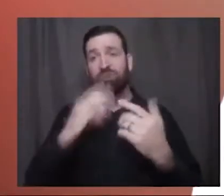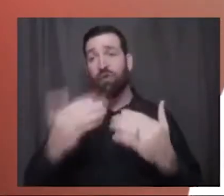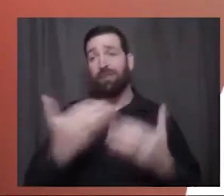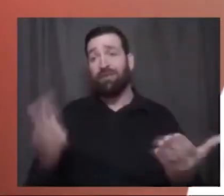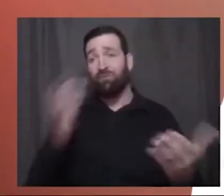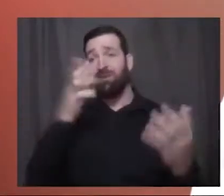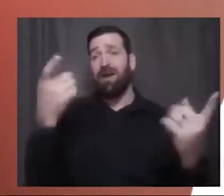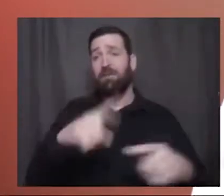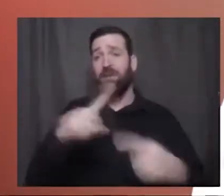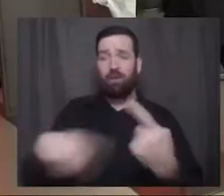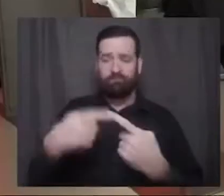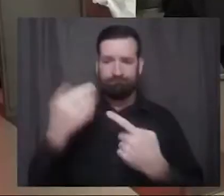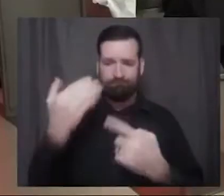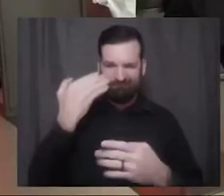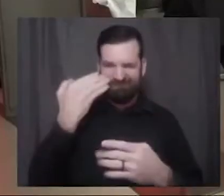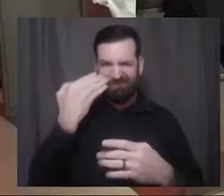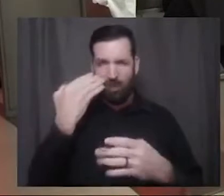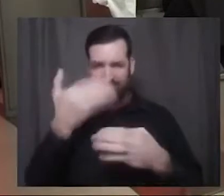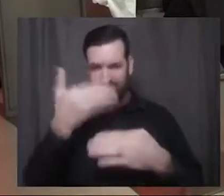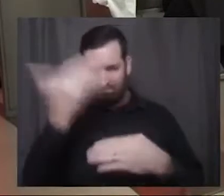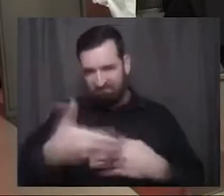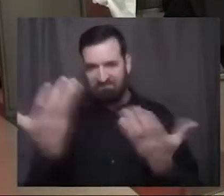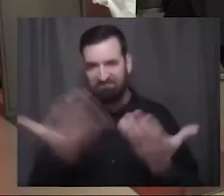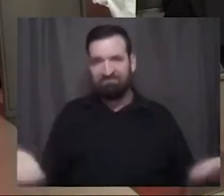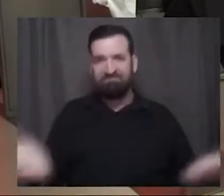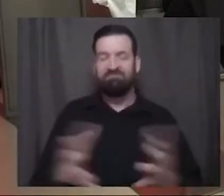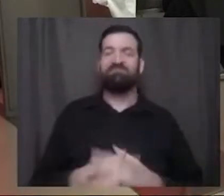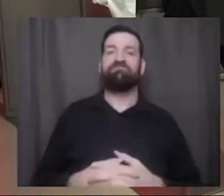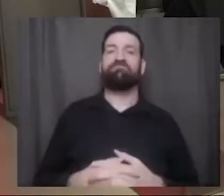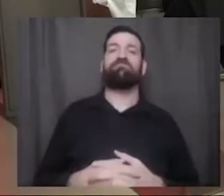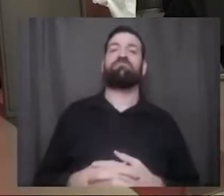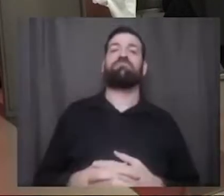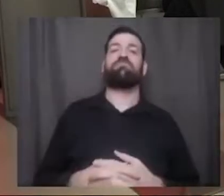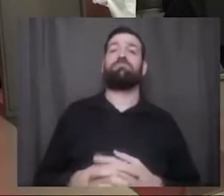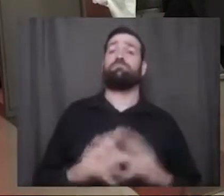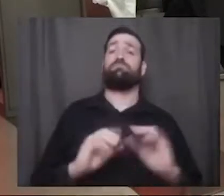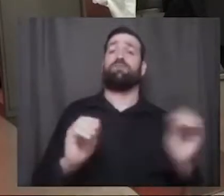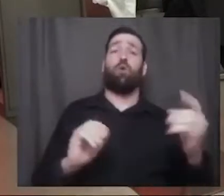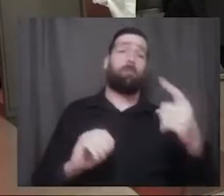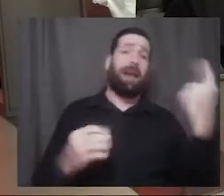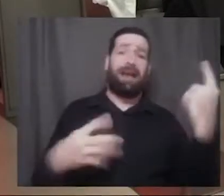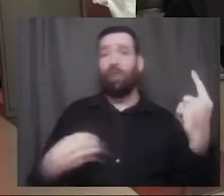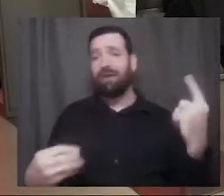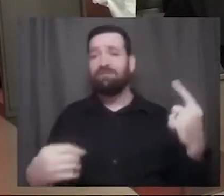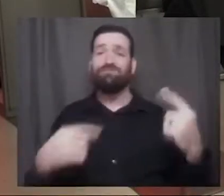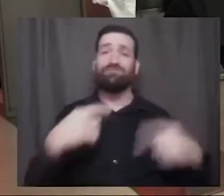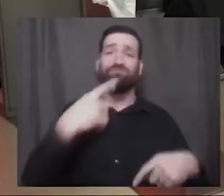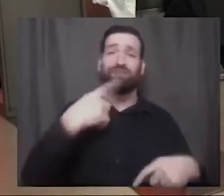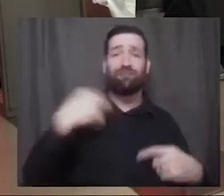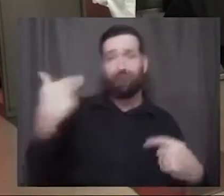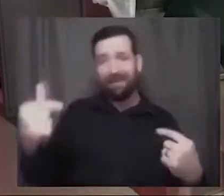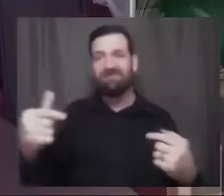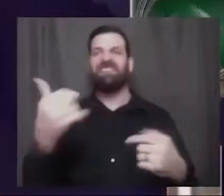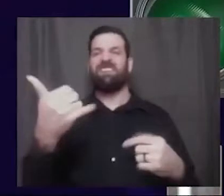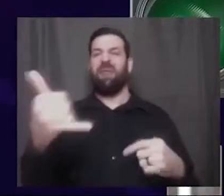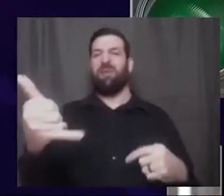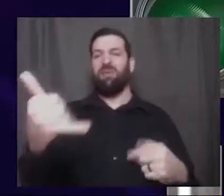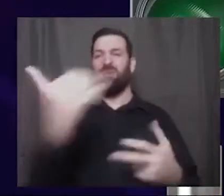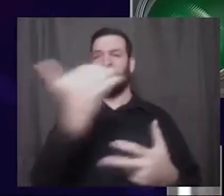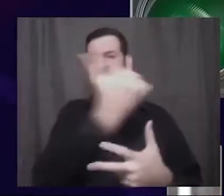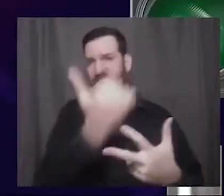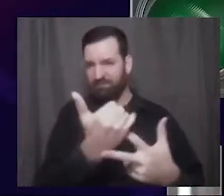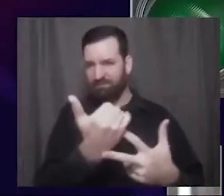what's right in front of you. We're talking about the in-between. There's no black or white or red or green. There's the yellow. So let's go down, again, back to our